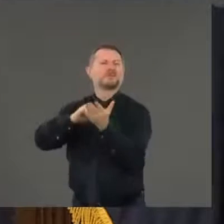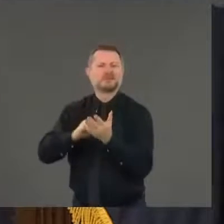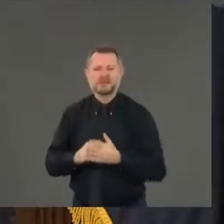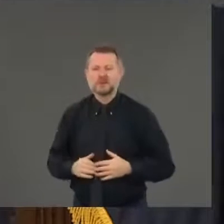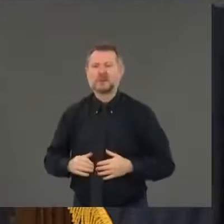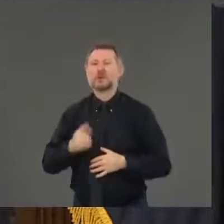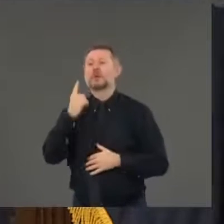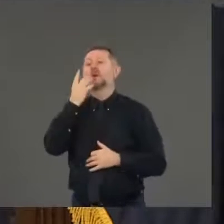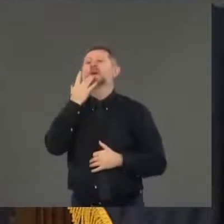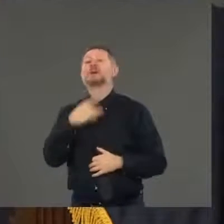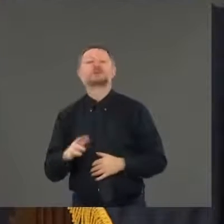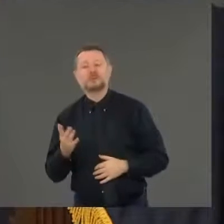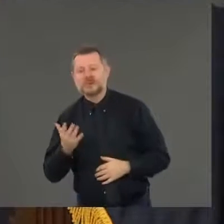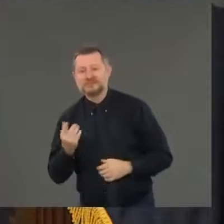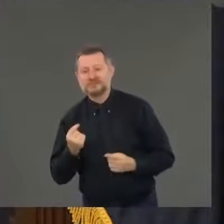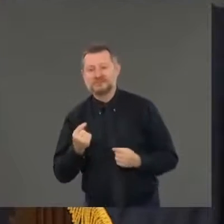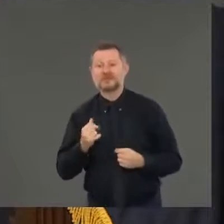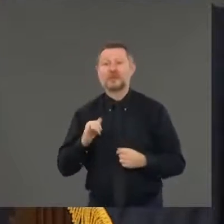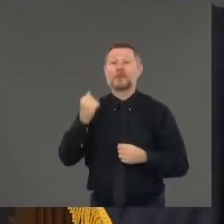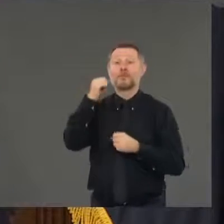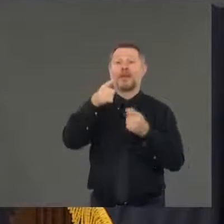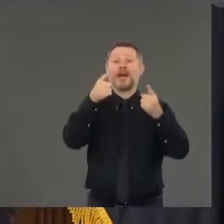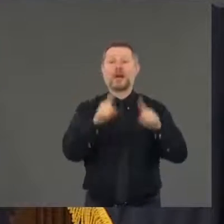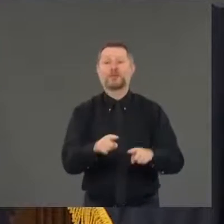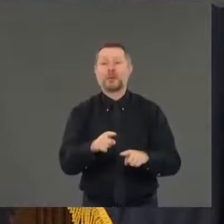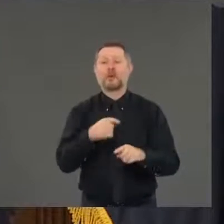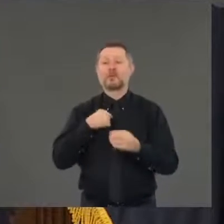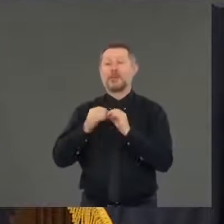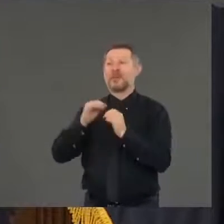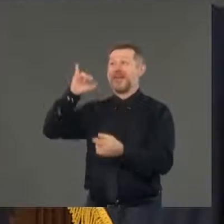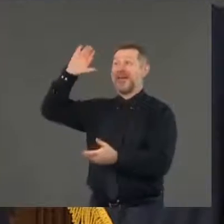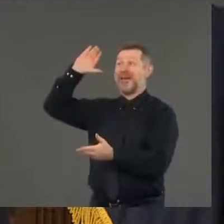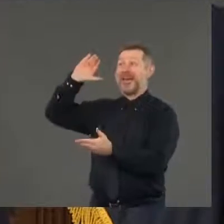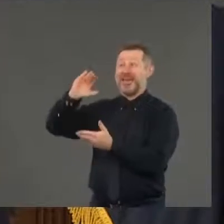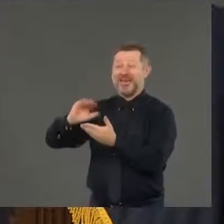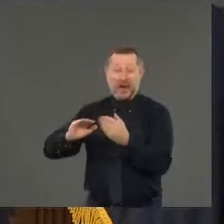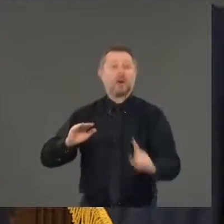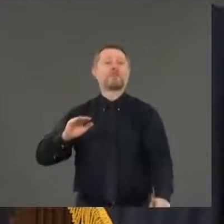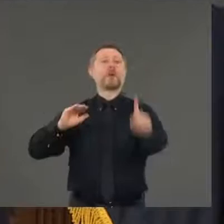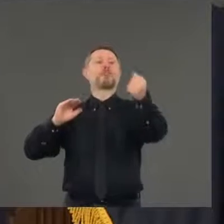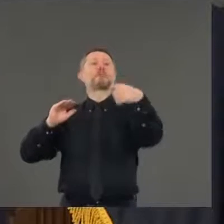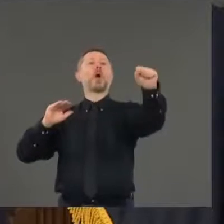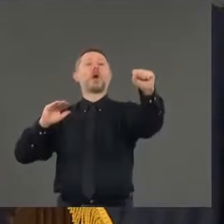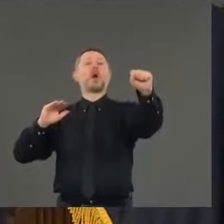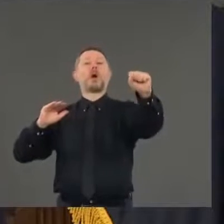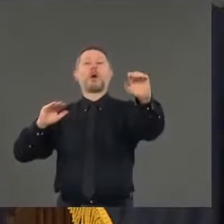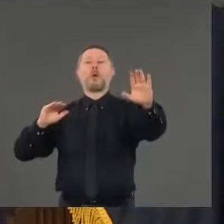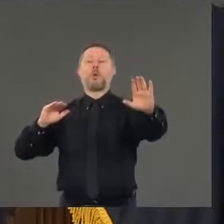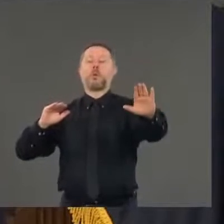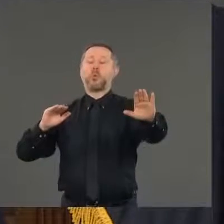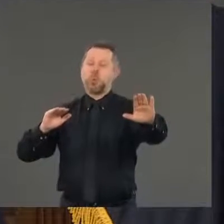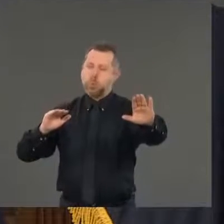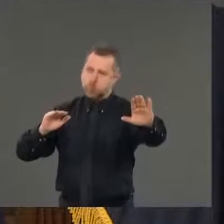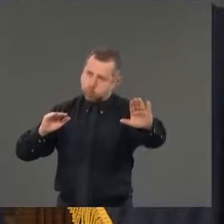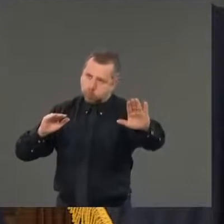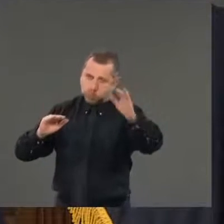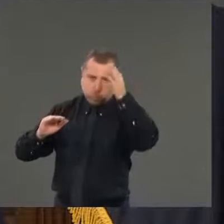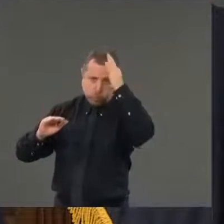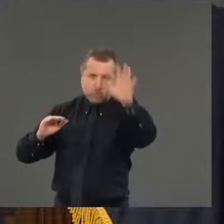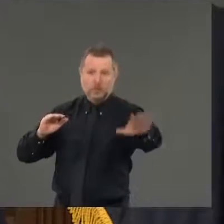was, by the time they happened, the infection rate was just about as low as it is now,